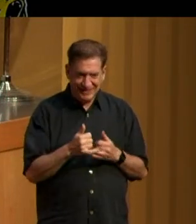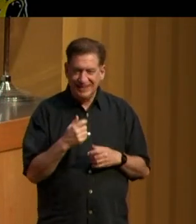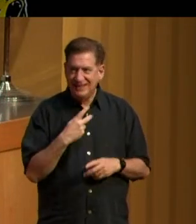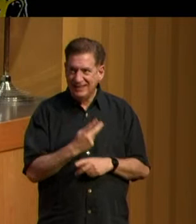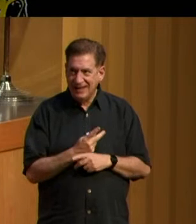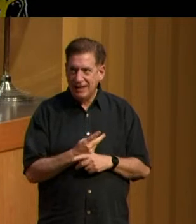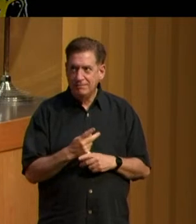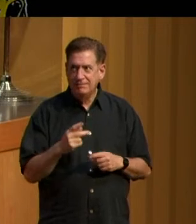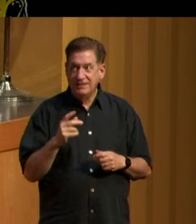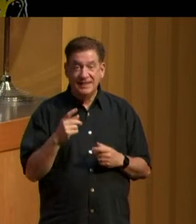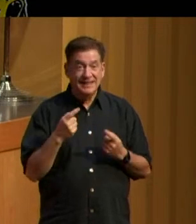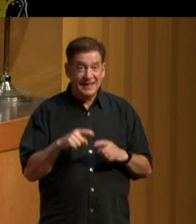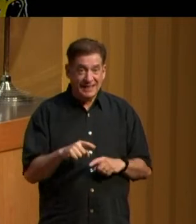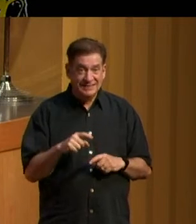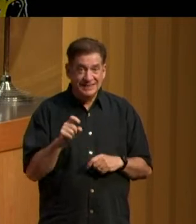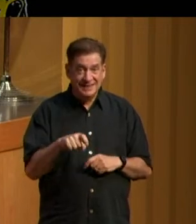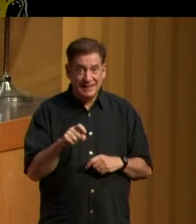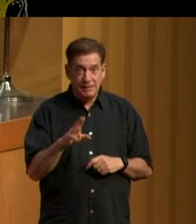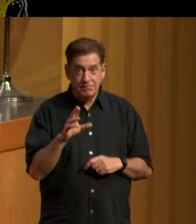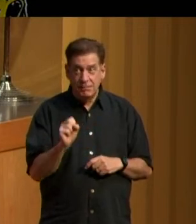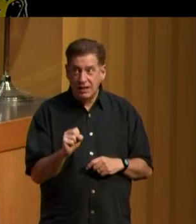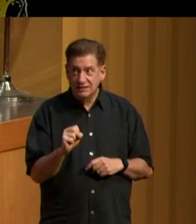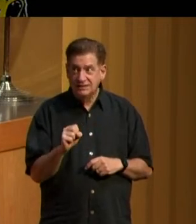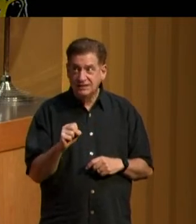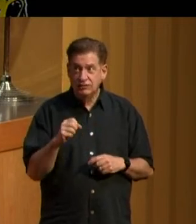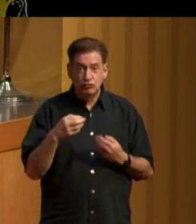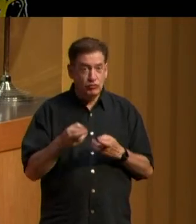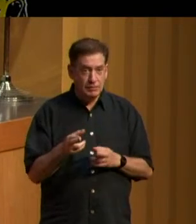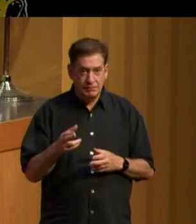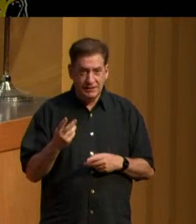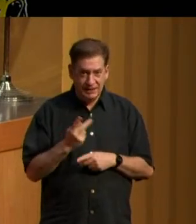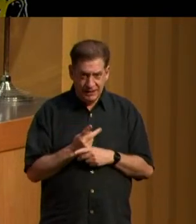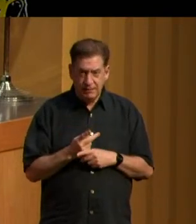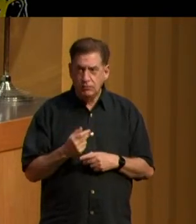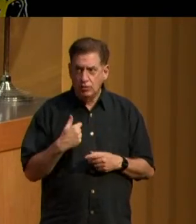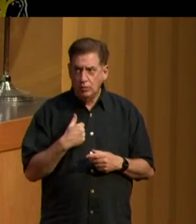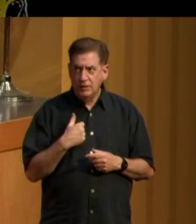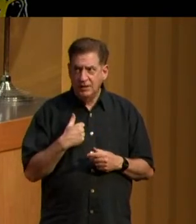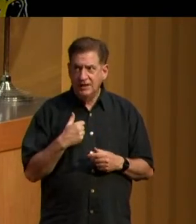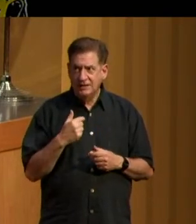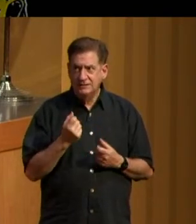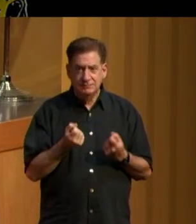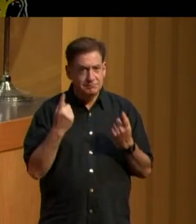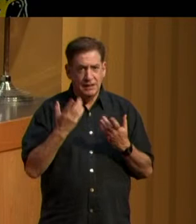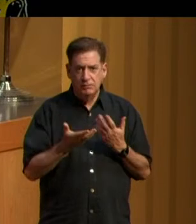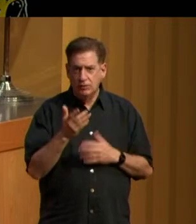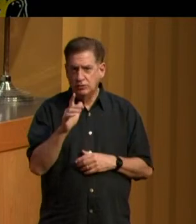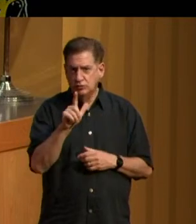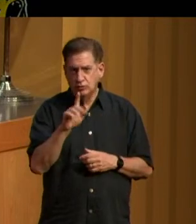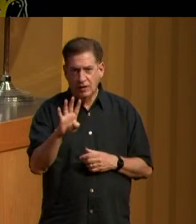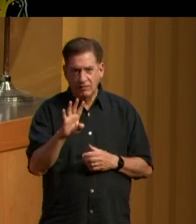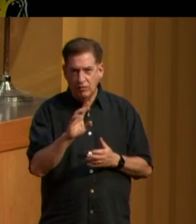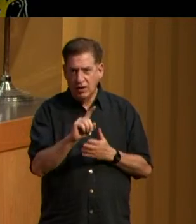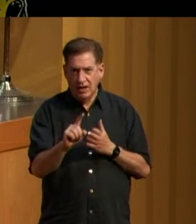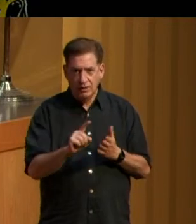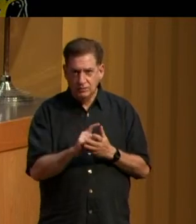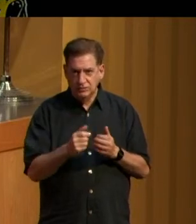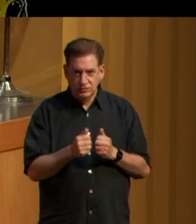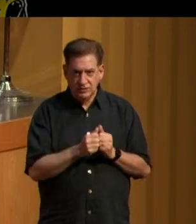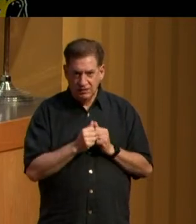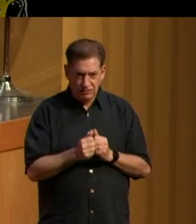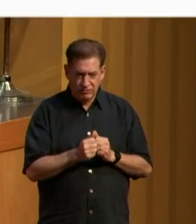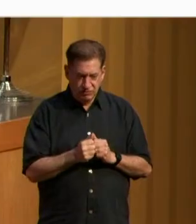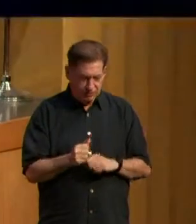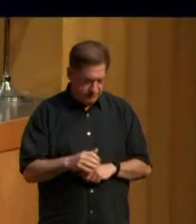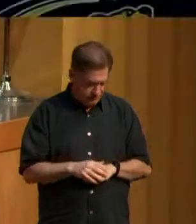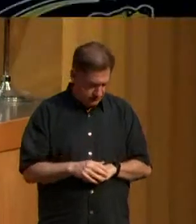in case we needed to bust into someone's room just to talk. We spent probably 24 hours, 7 days a week together, and it was